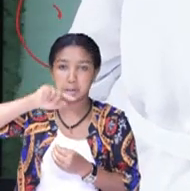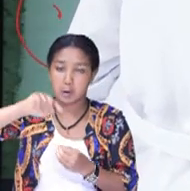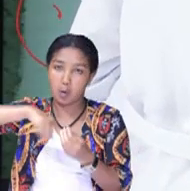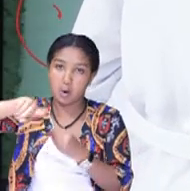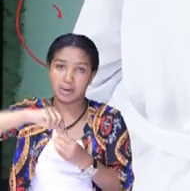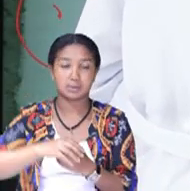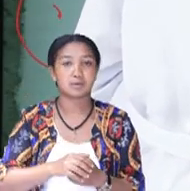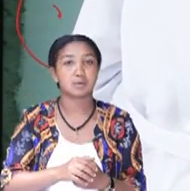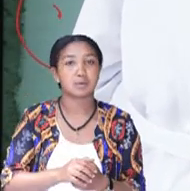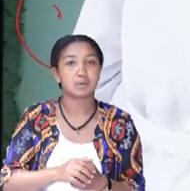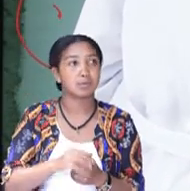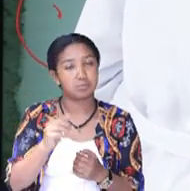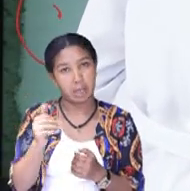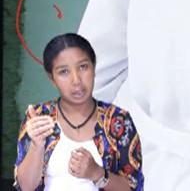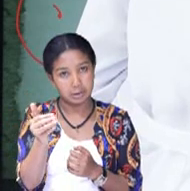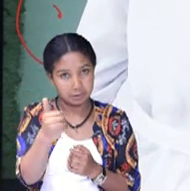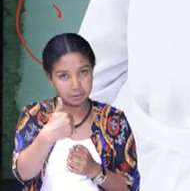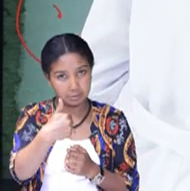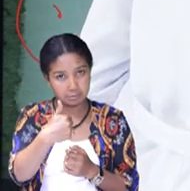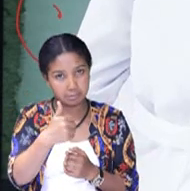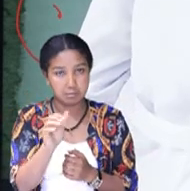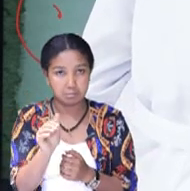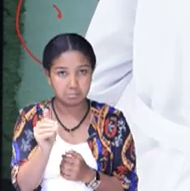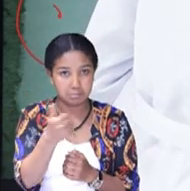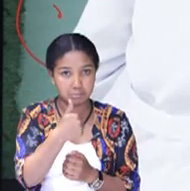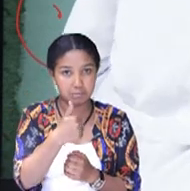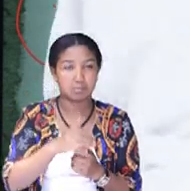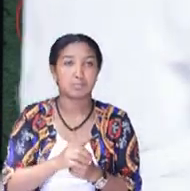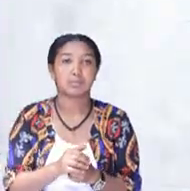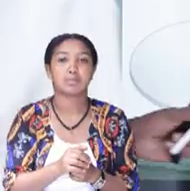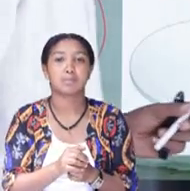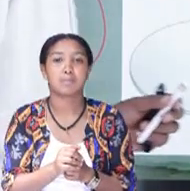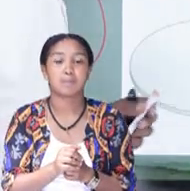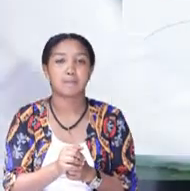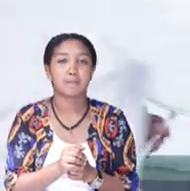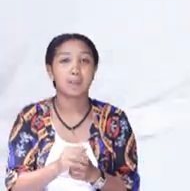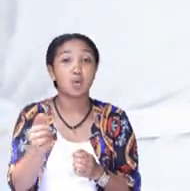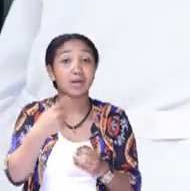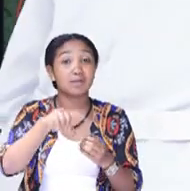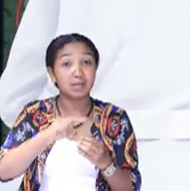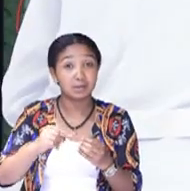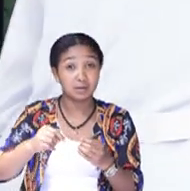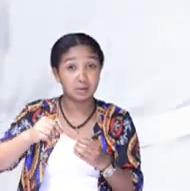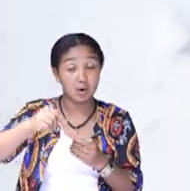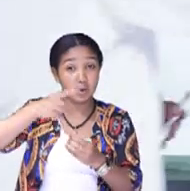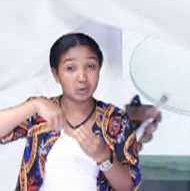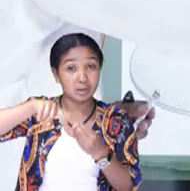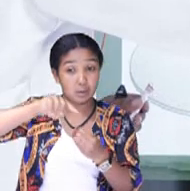anti-clockwise, you can grasp your hand around this. So the angular velocity is along the direction of the axis. Whenever it